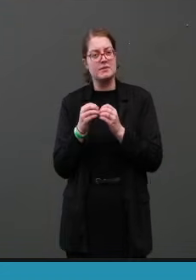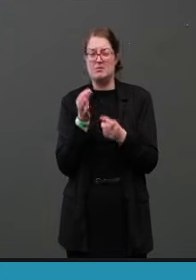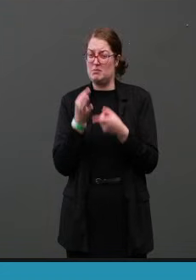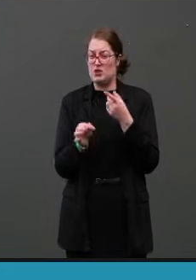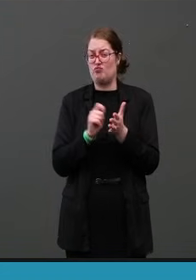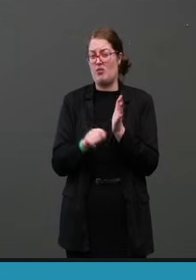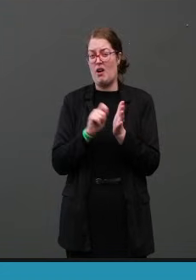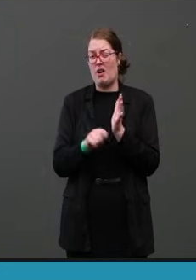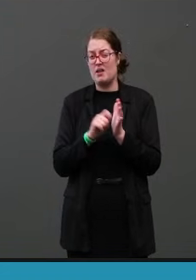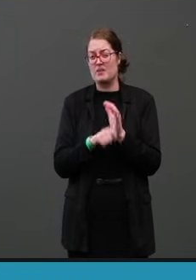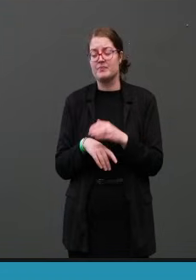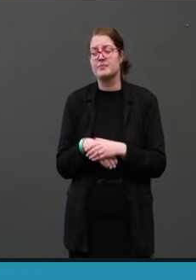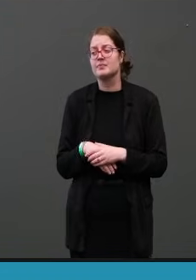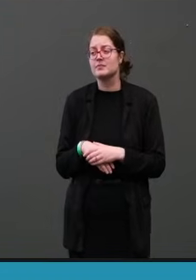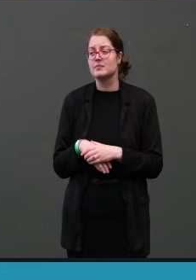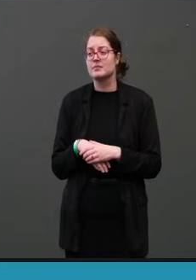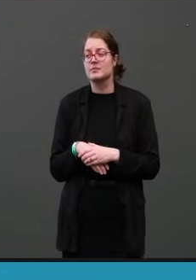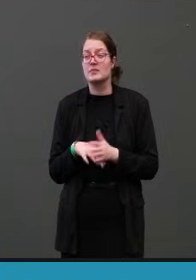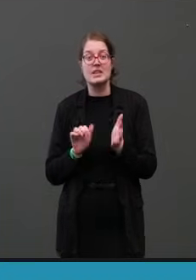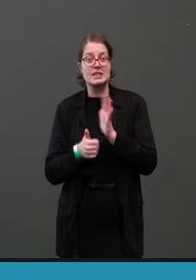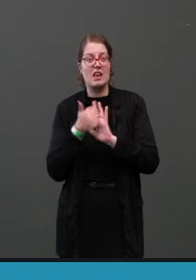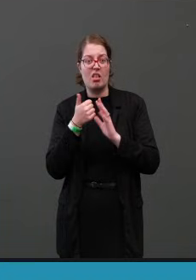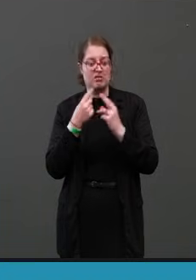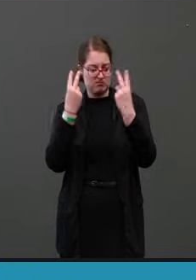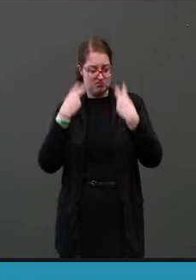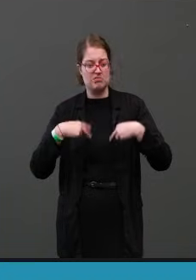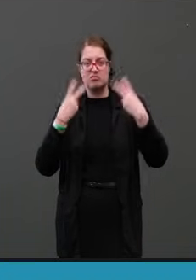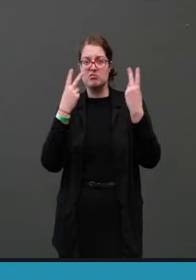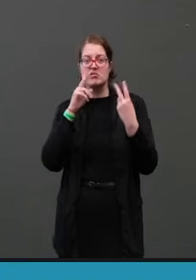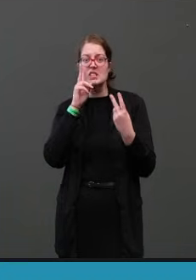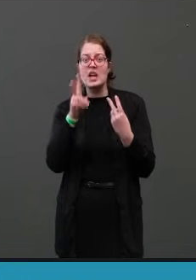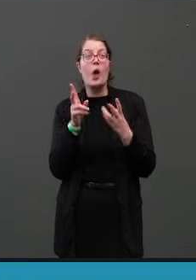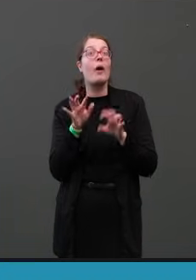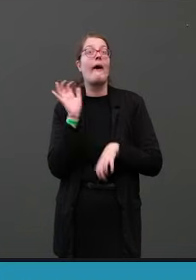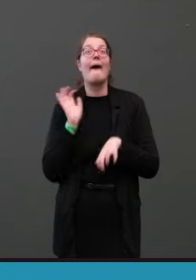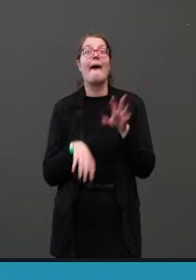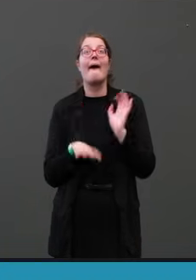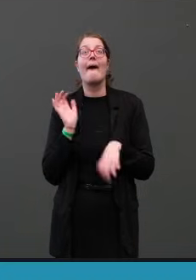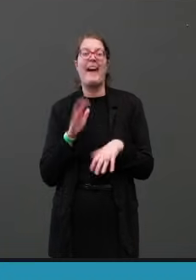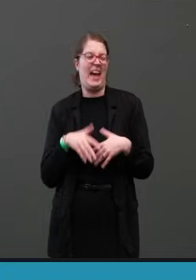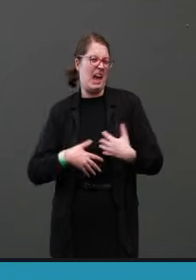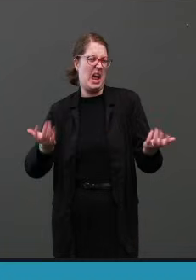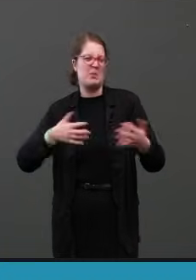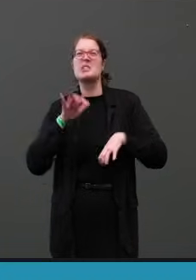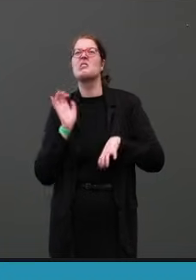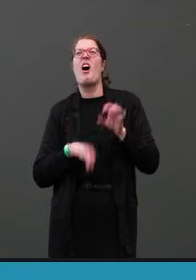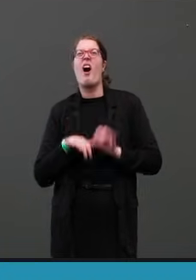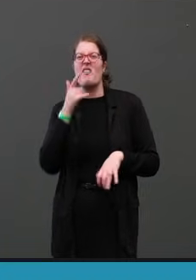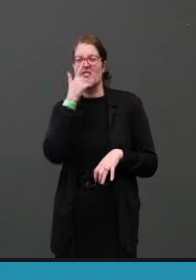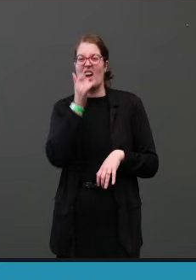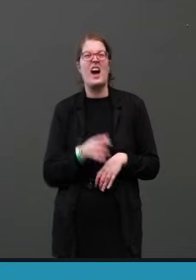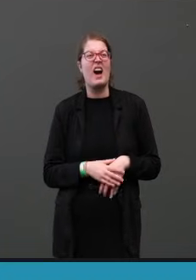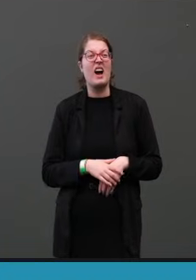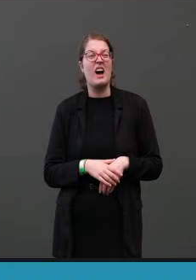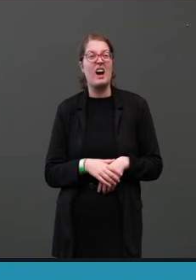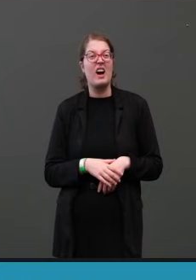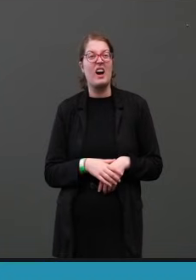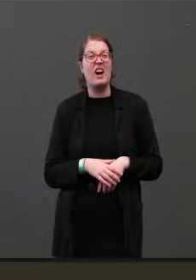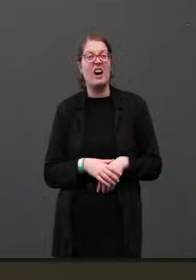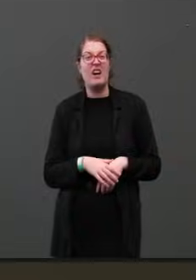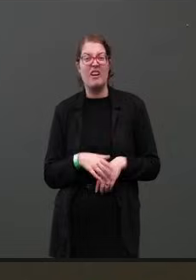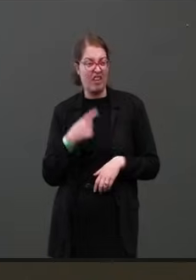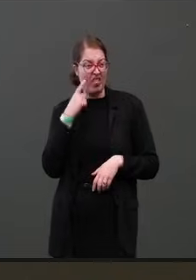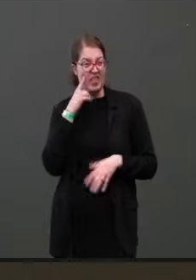skills are invisible. It looks just like typing, and any old fool can type, and many fools who do think that that also means they can write